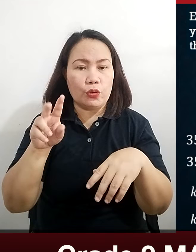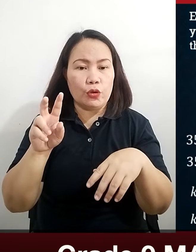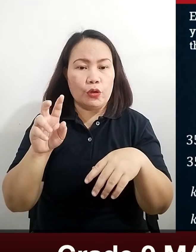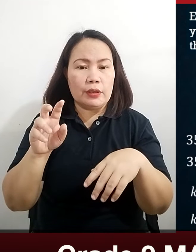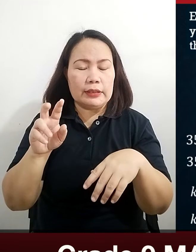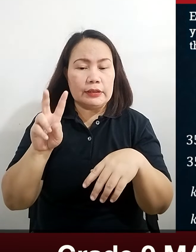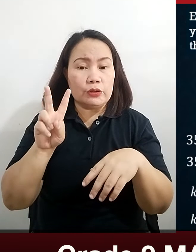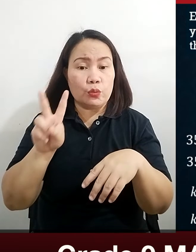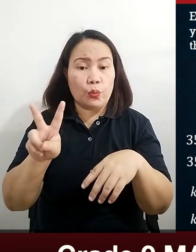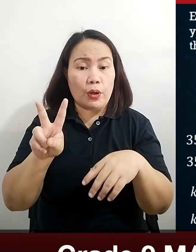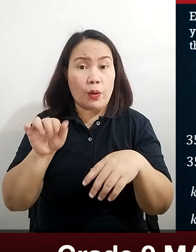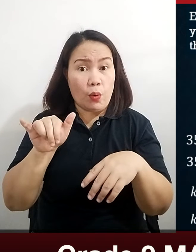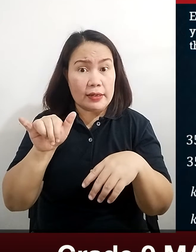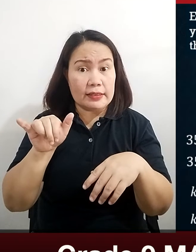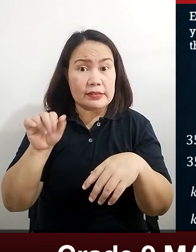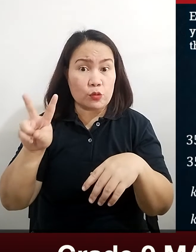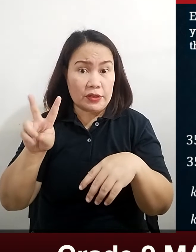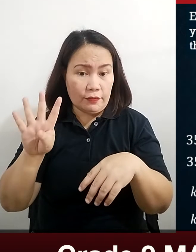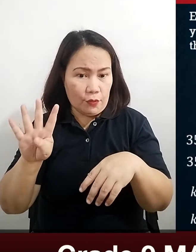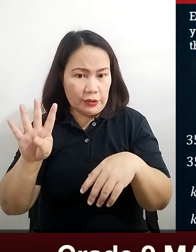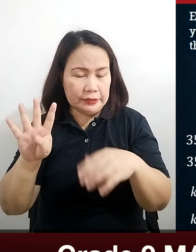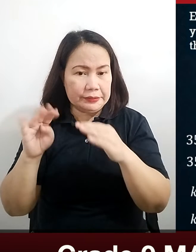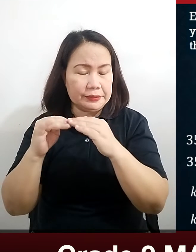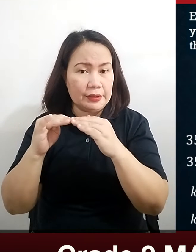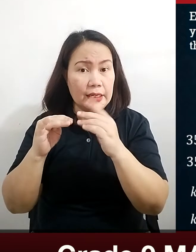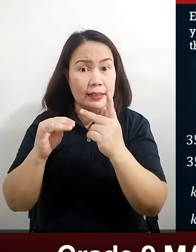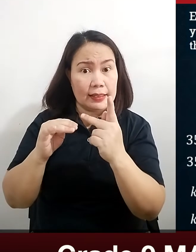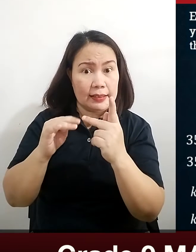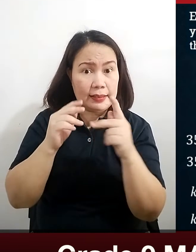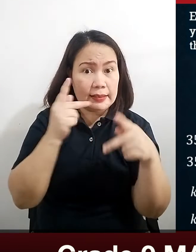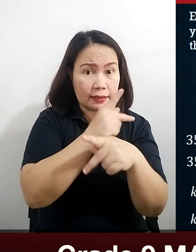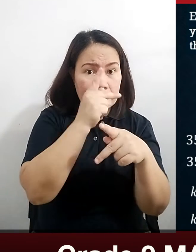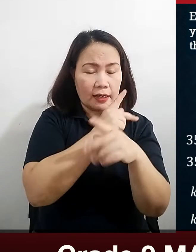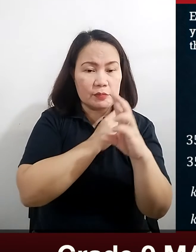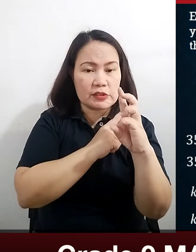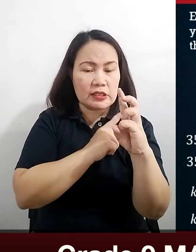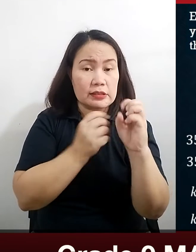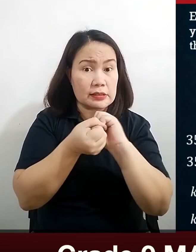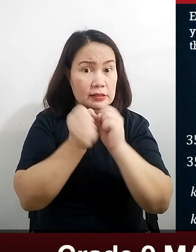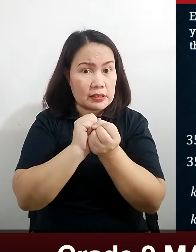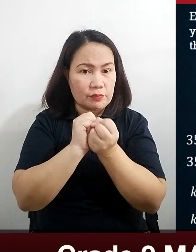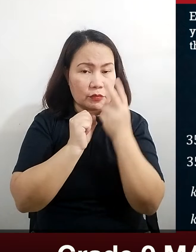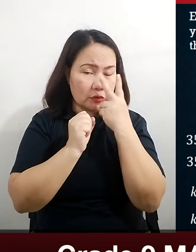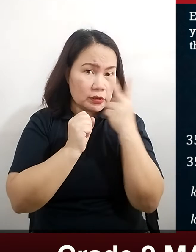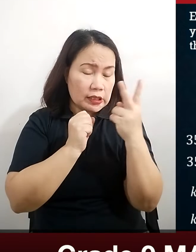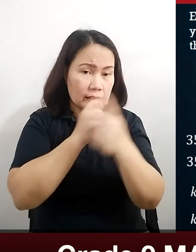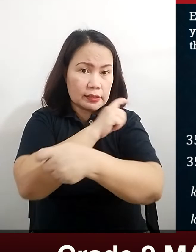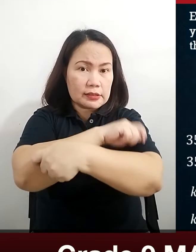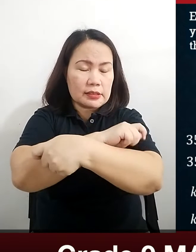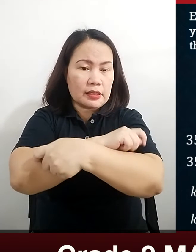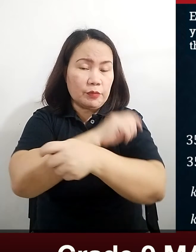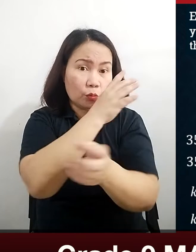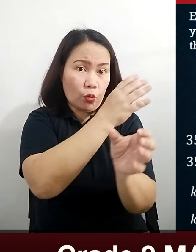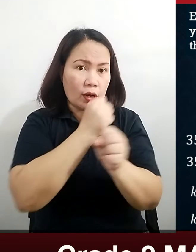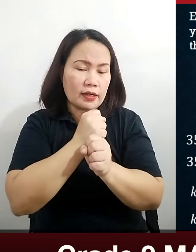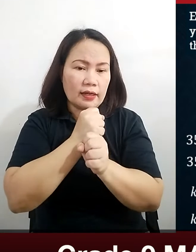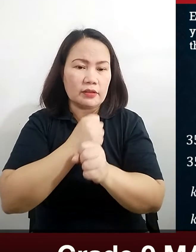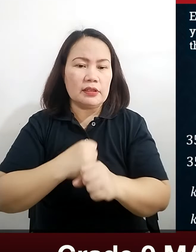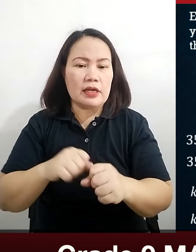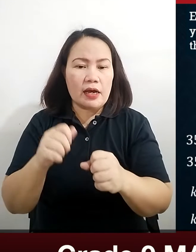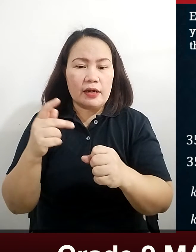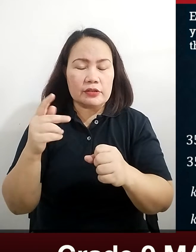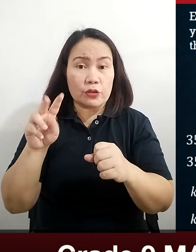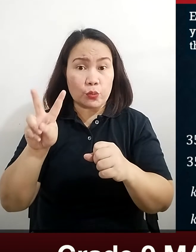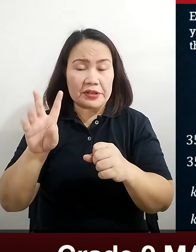is 24 is equal to k times 6. Okay, so sinubstitute lang natin yung value ng y and yung value ng